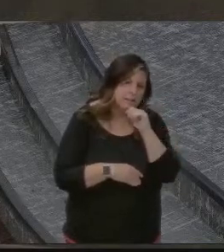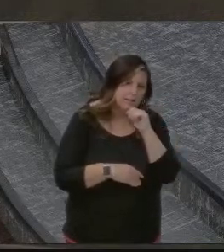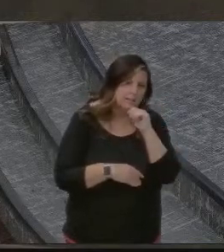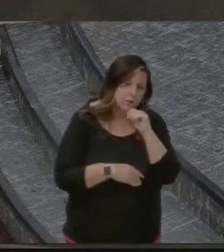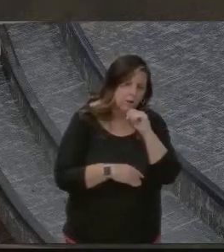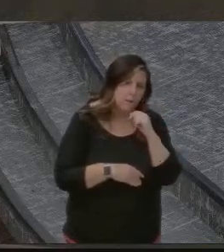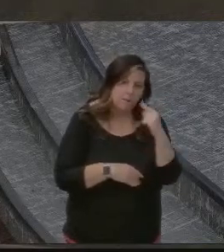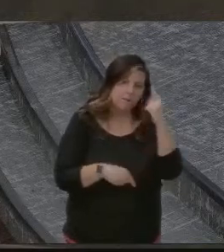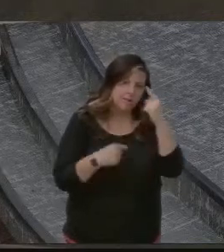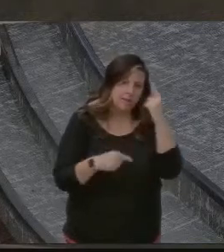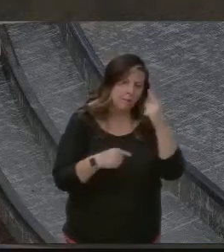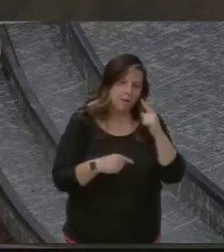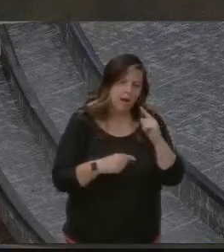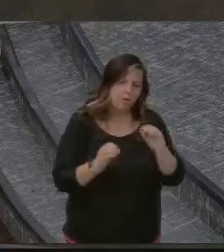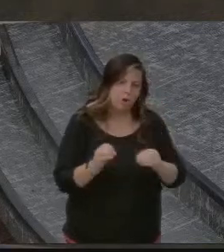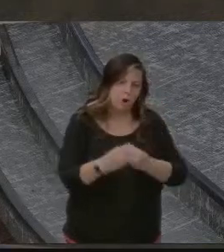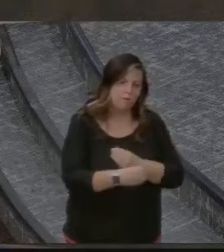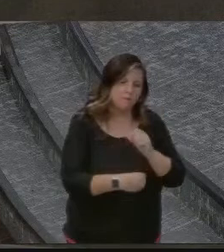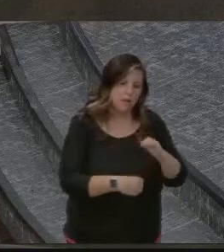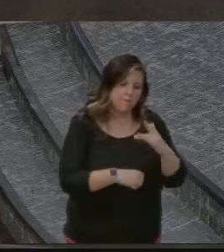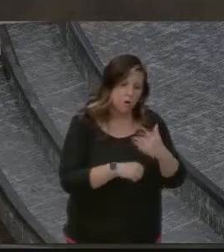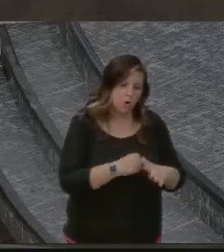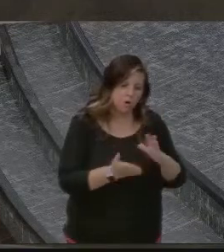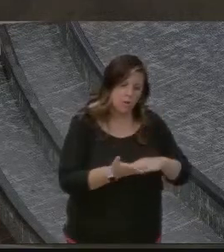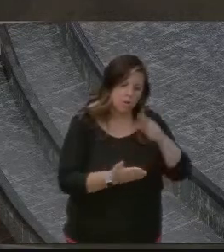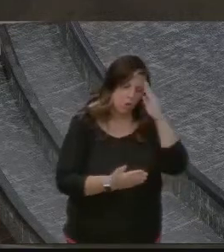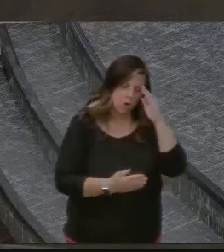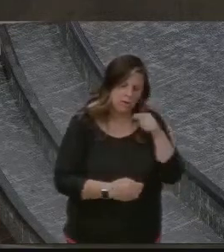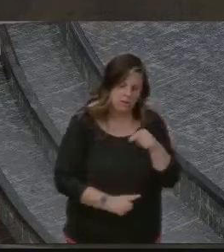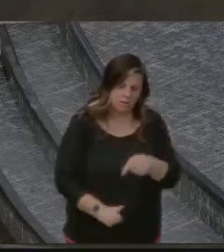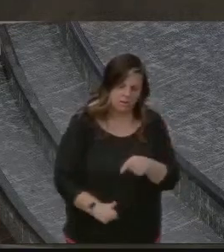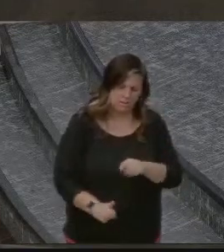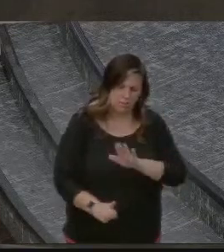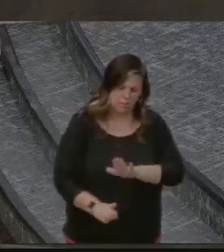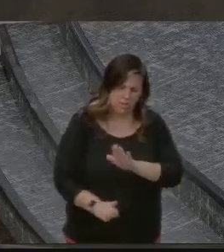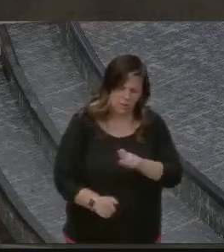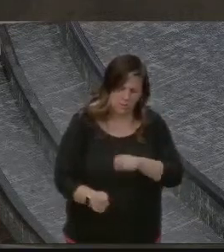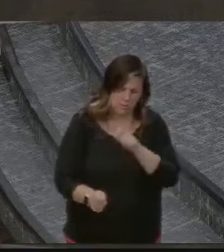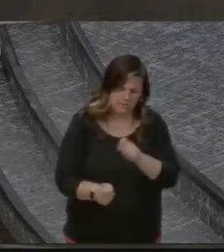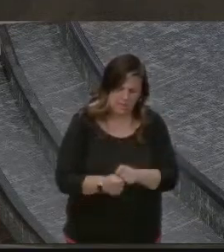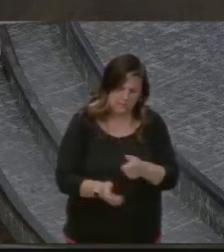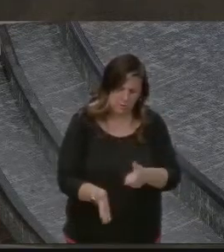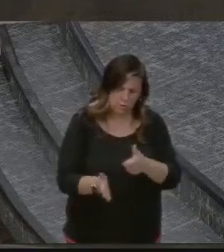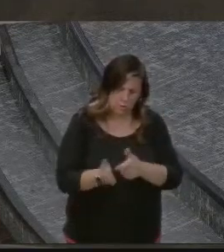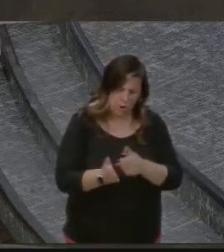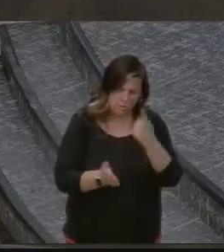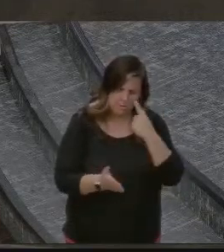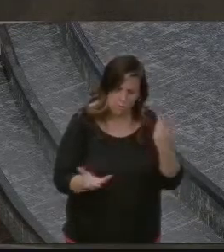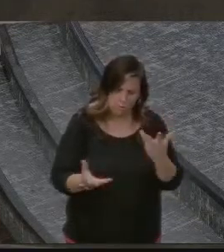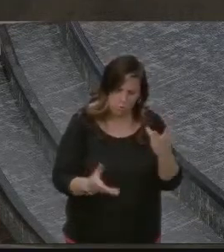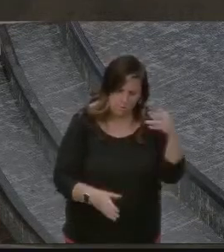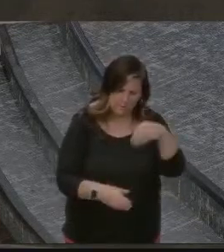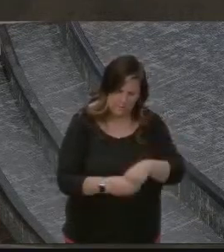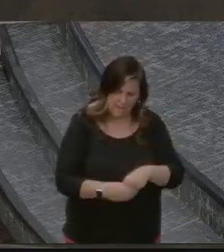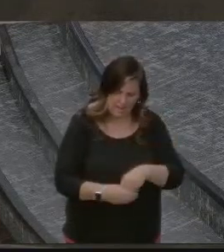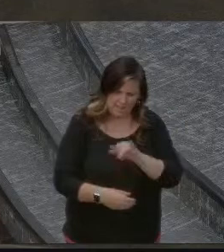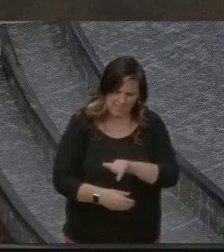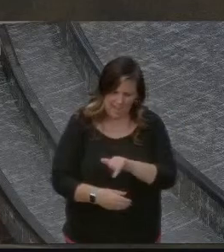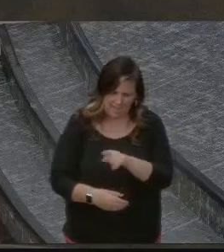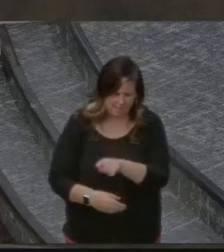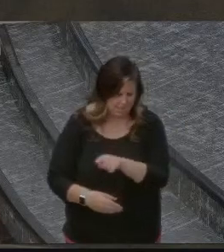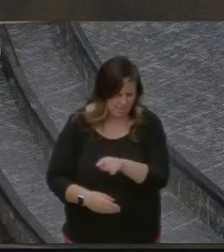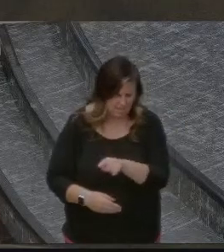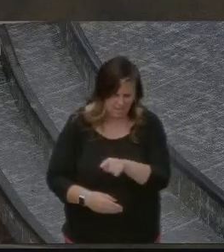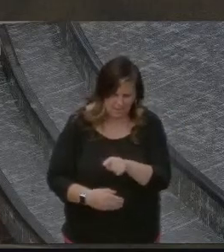who's governed by DECAL and has very specific requirements on things that go in the emergency kit, that one being